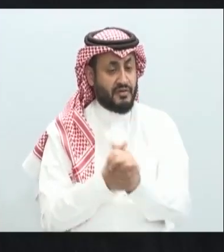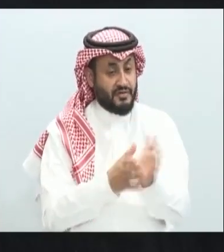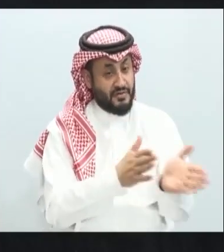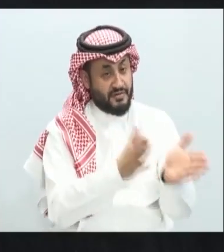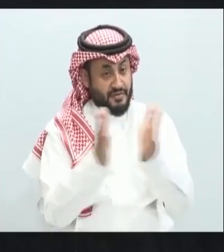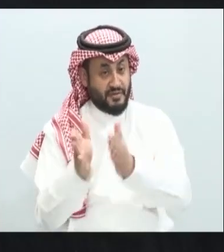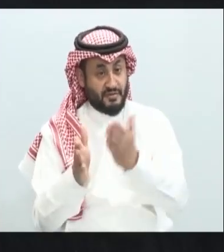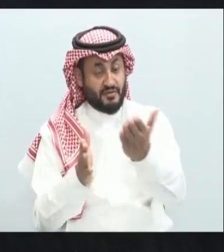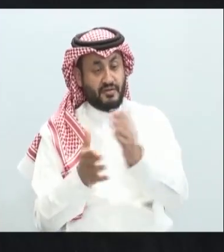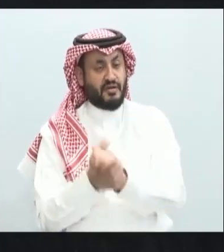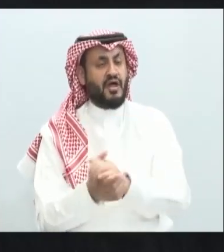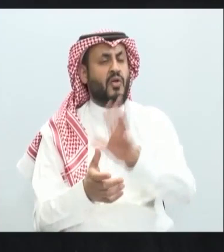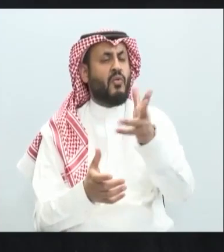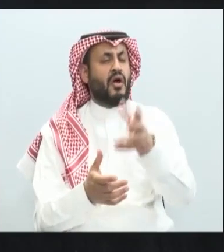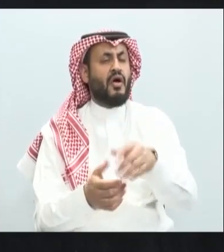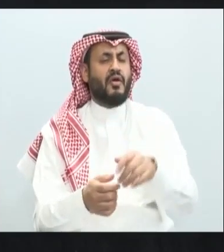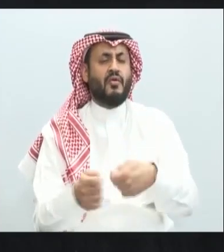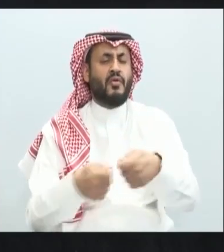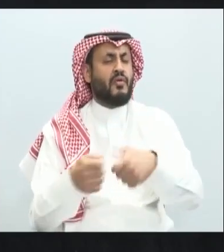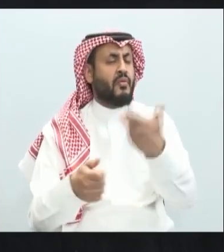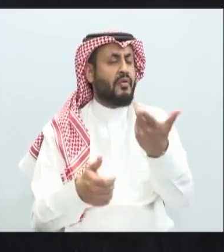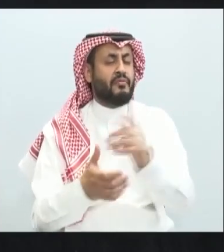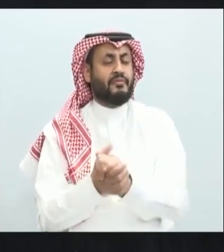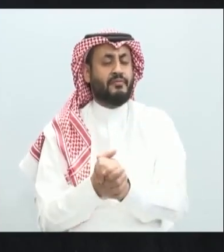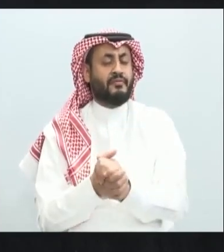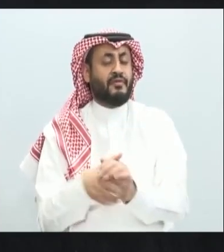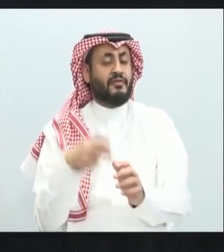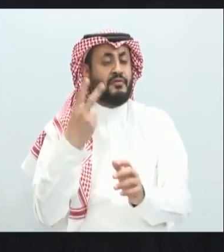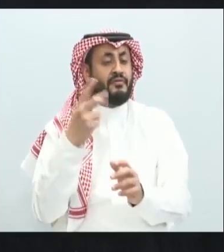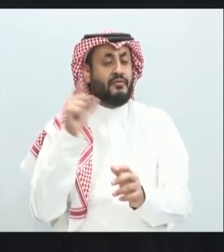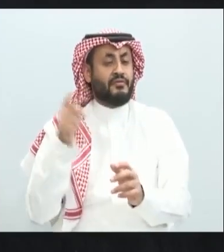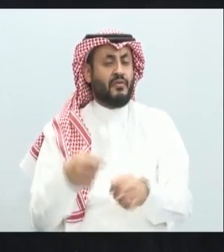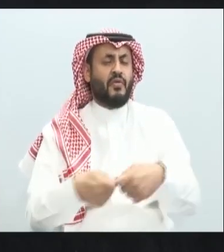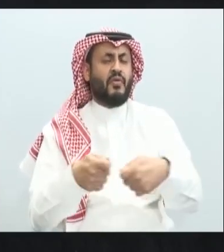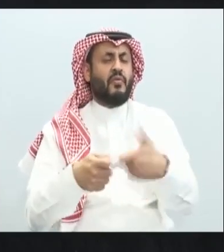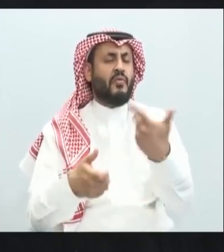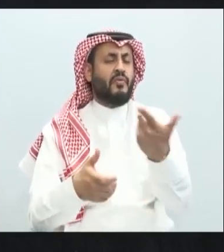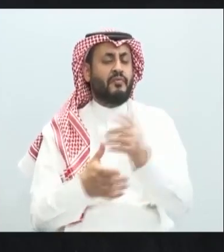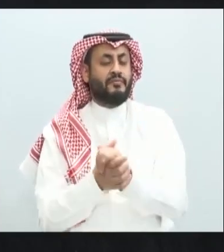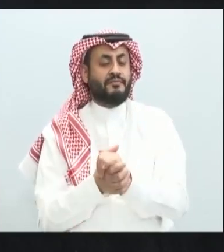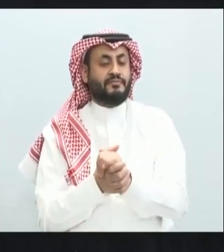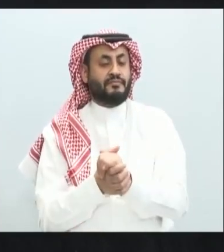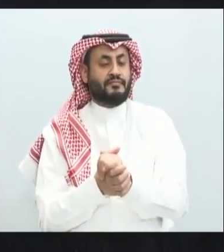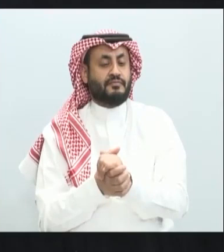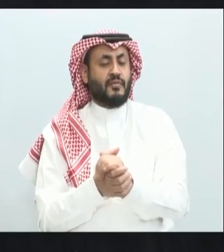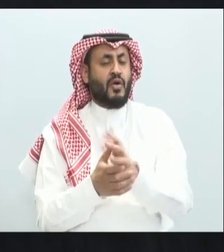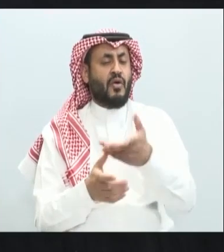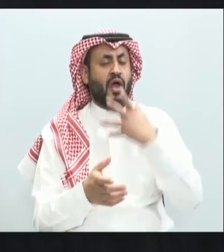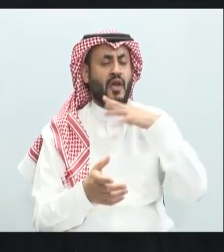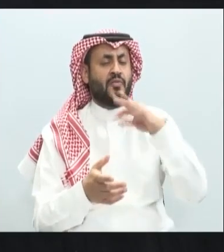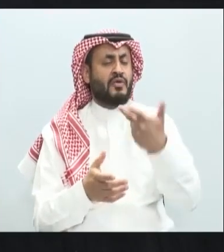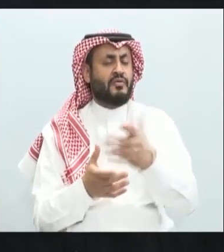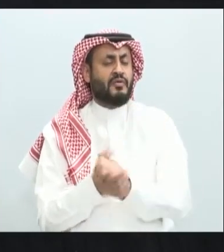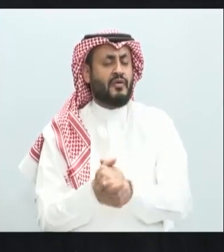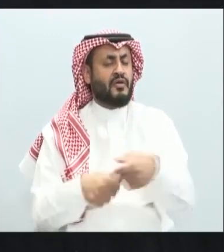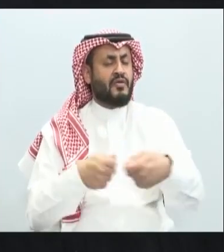then you can ask him or her the second question, which is, what do you want?